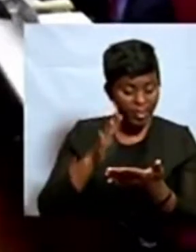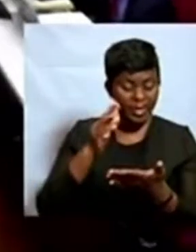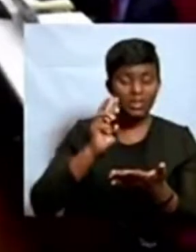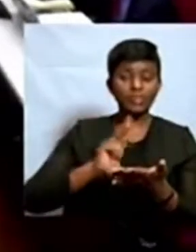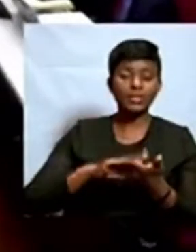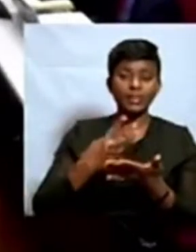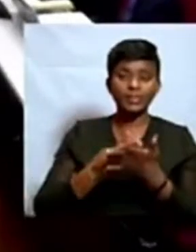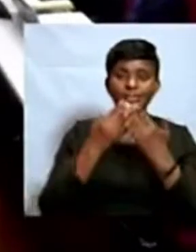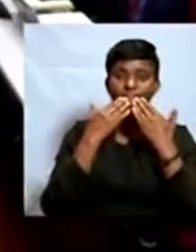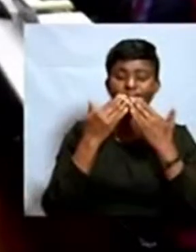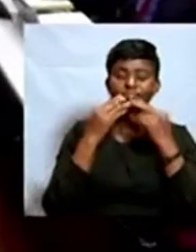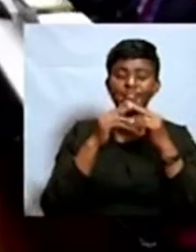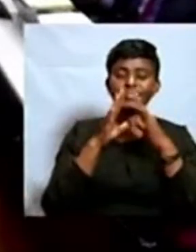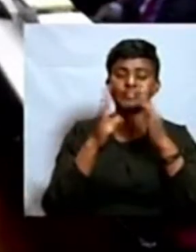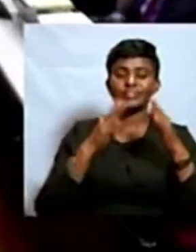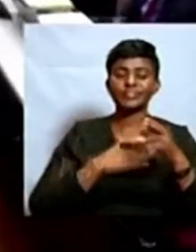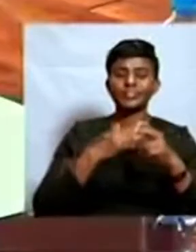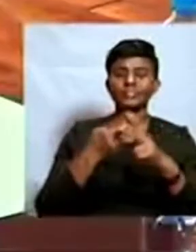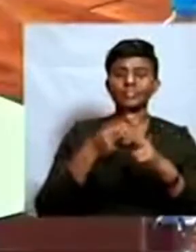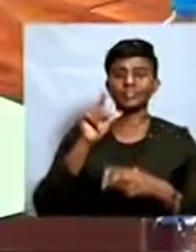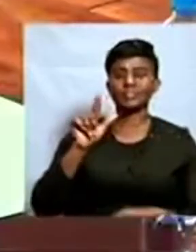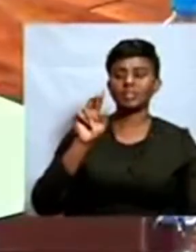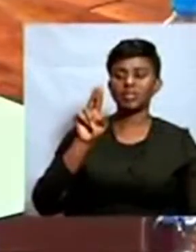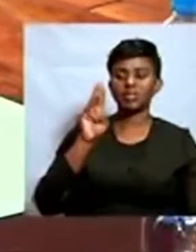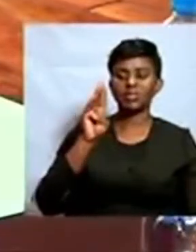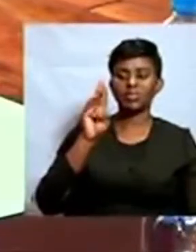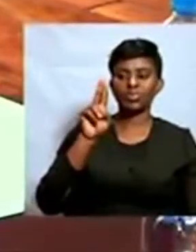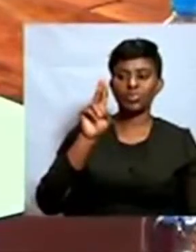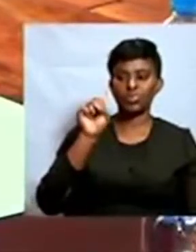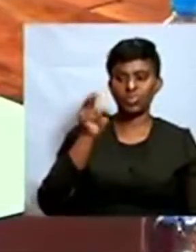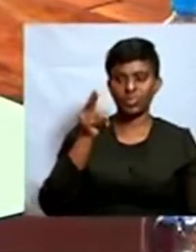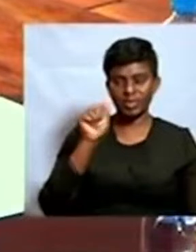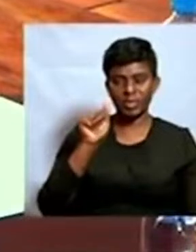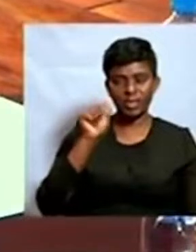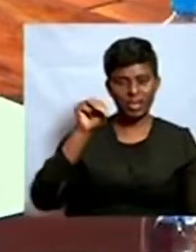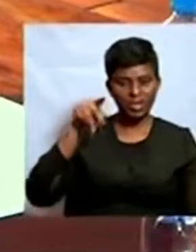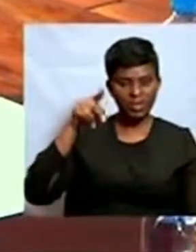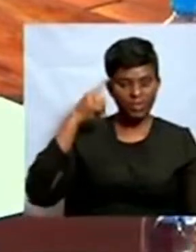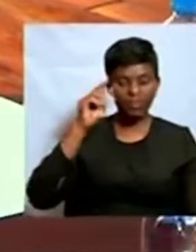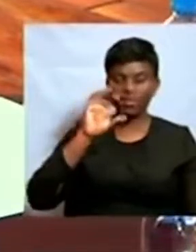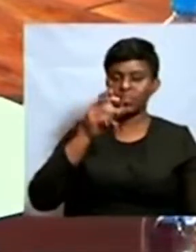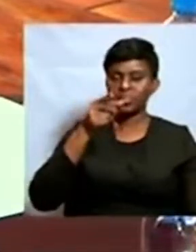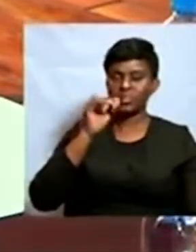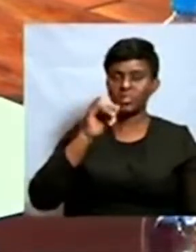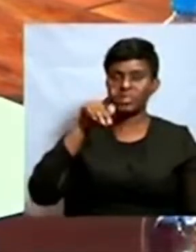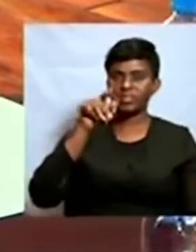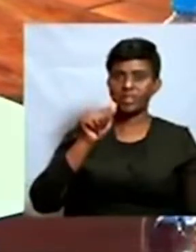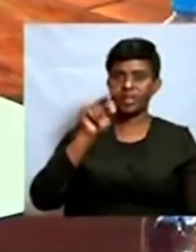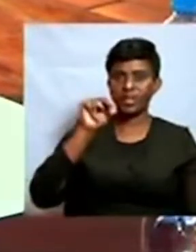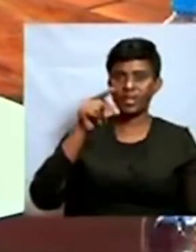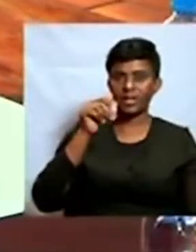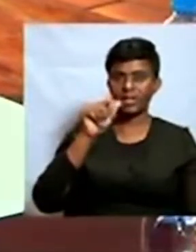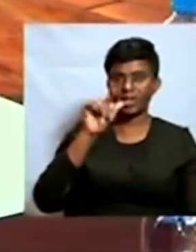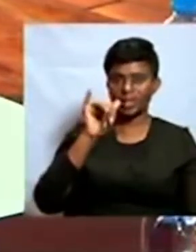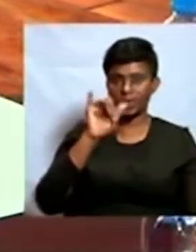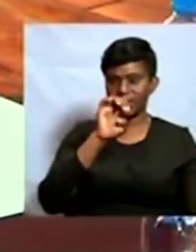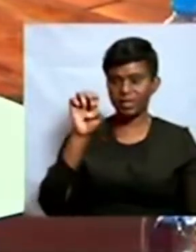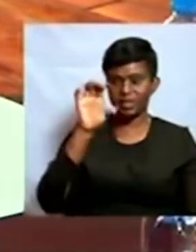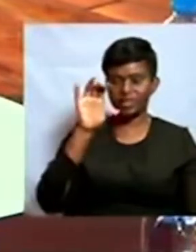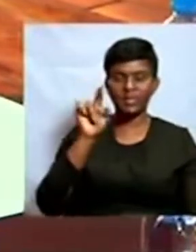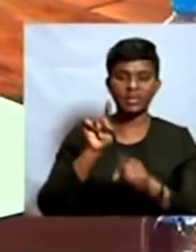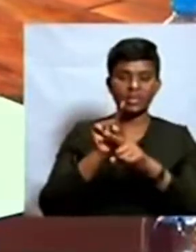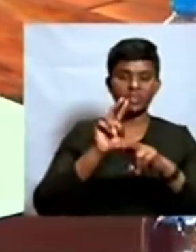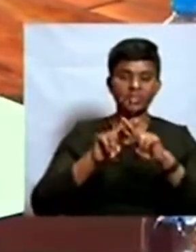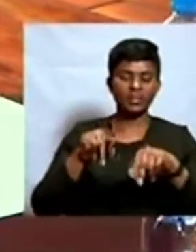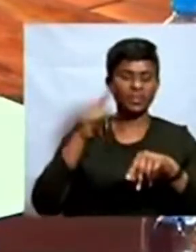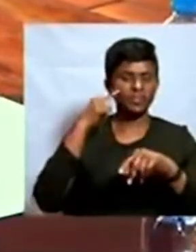Thank you so much. My name is Lubusha Andrew. I'm Member of Parliament for Chipangali constituents of Western Province and the Chairperson